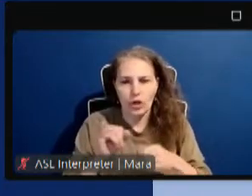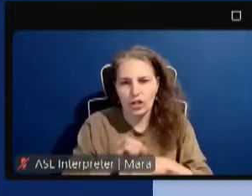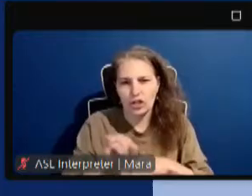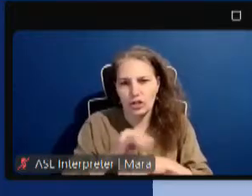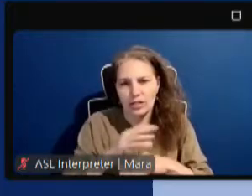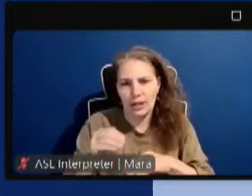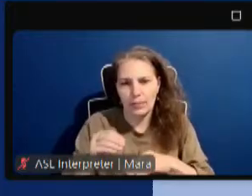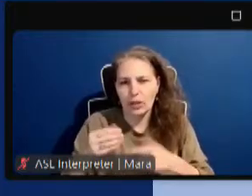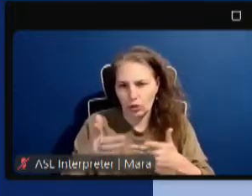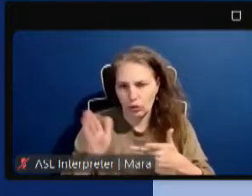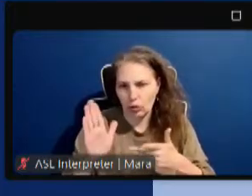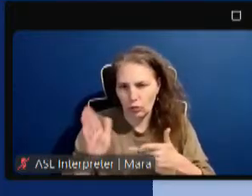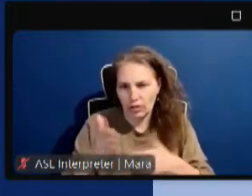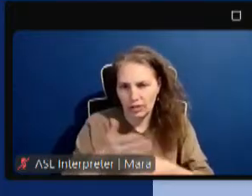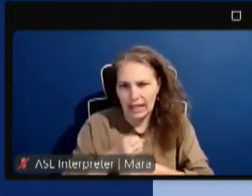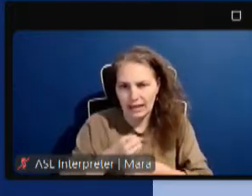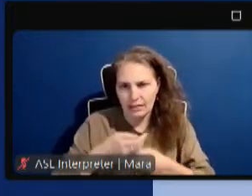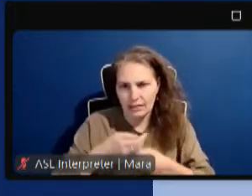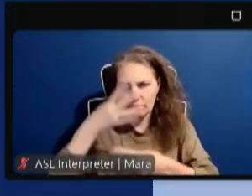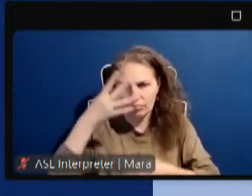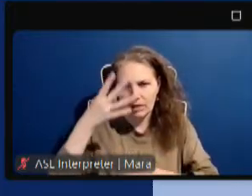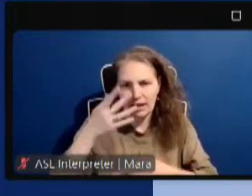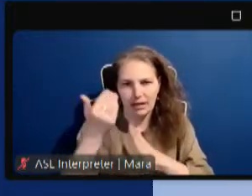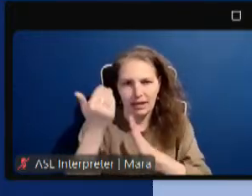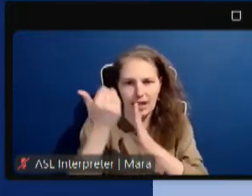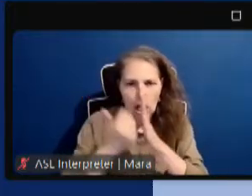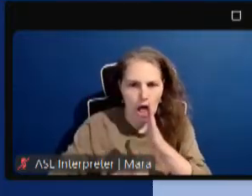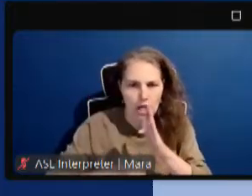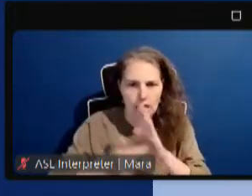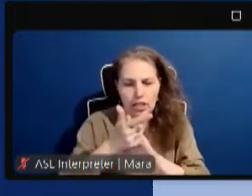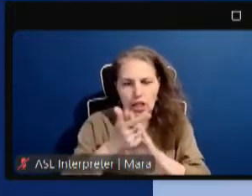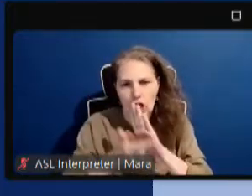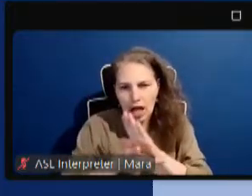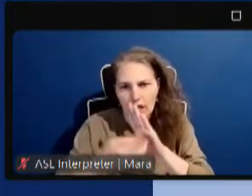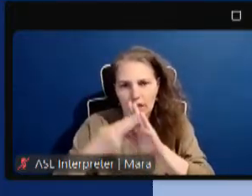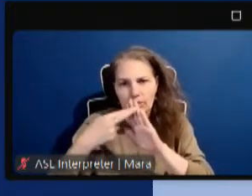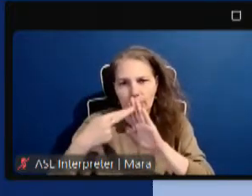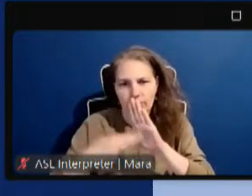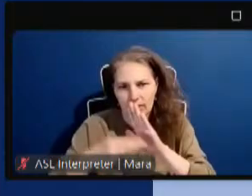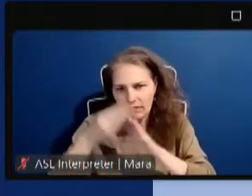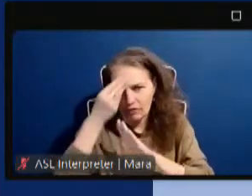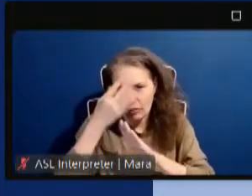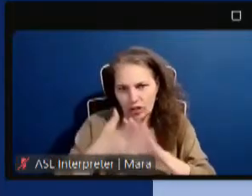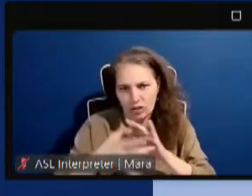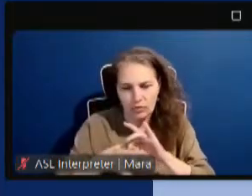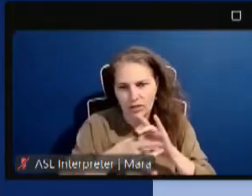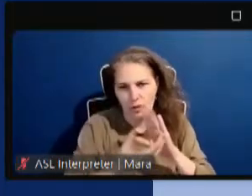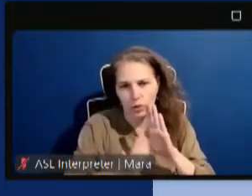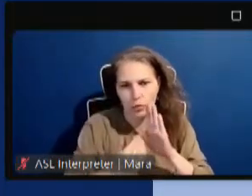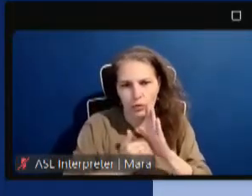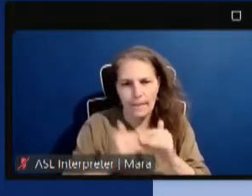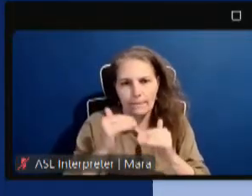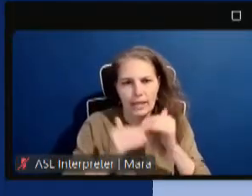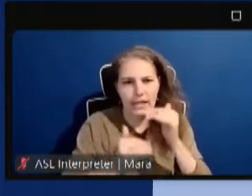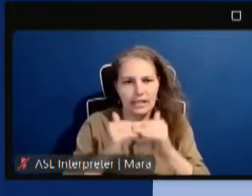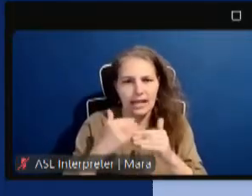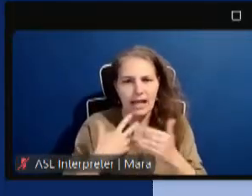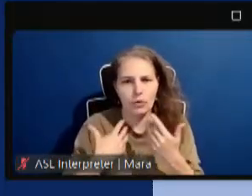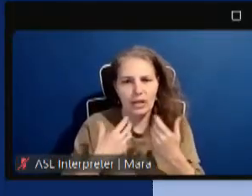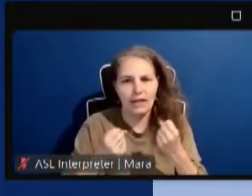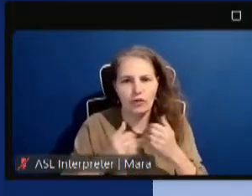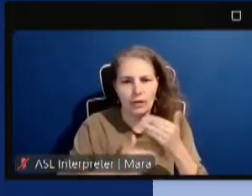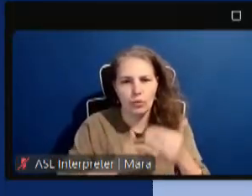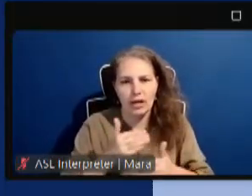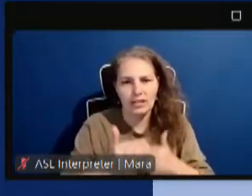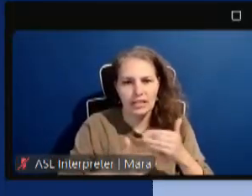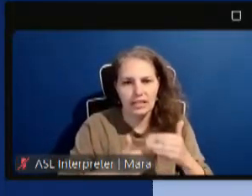laws, regulations, information related to the rebuilding and recovery process, especially in the event of a state of emergency, such